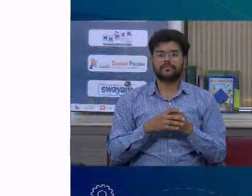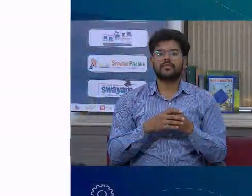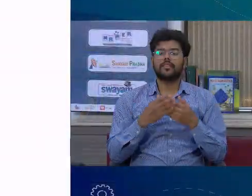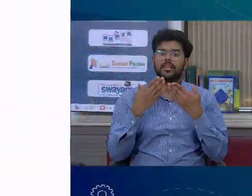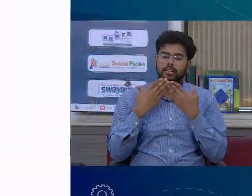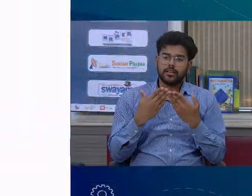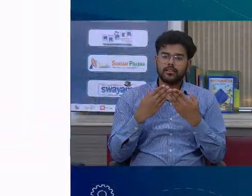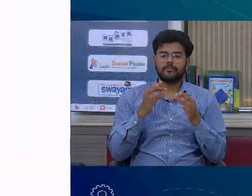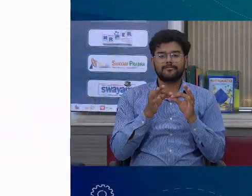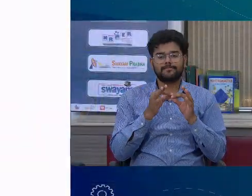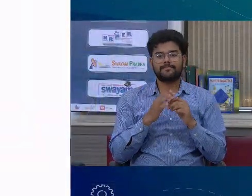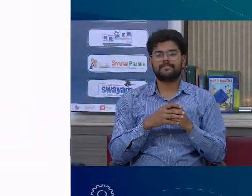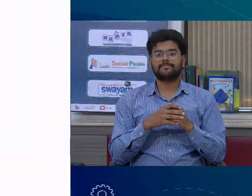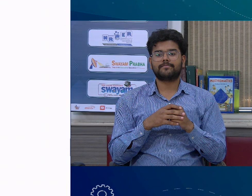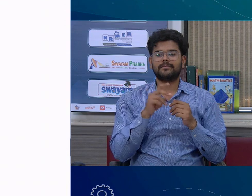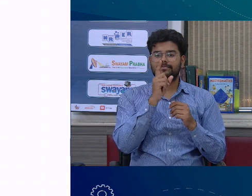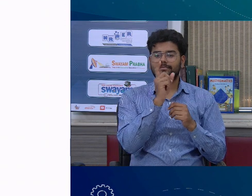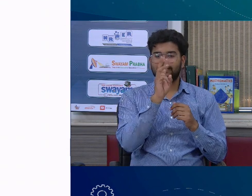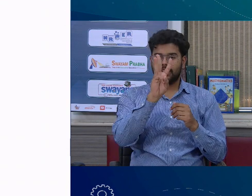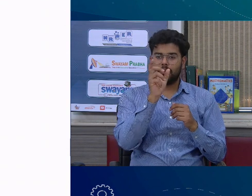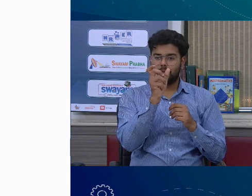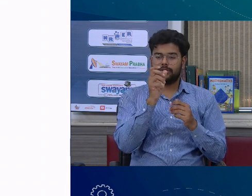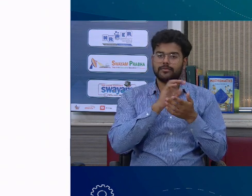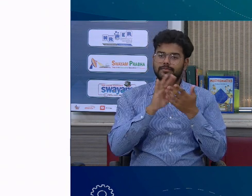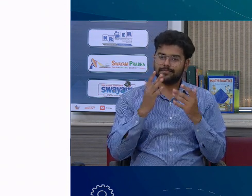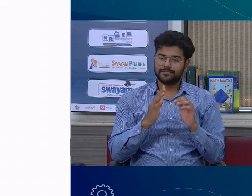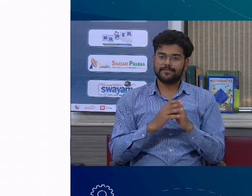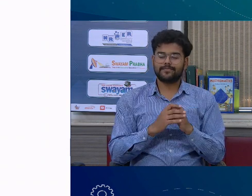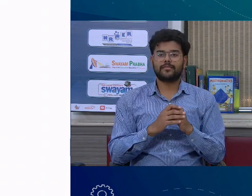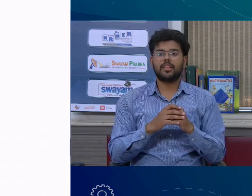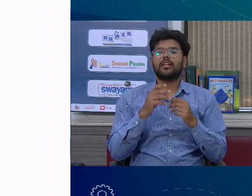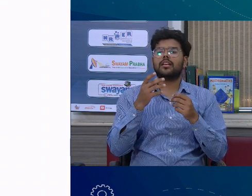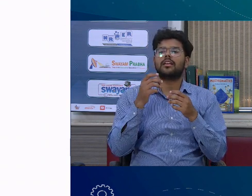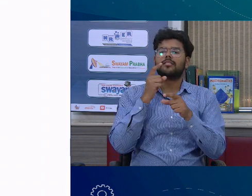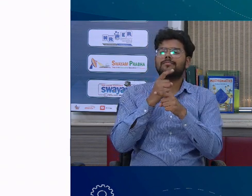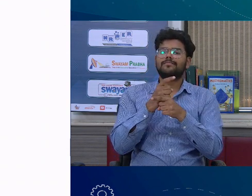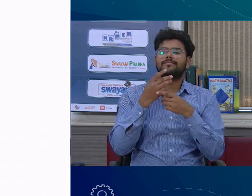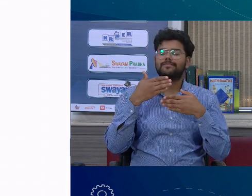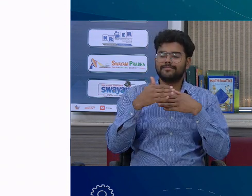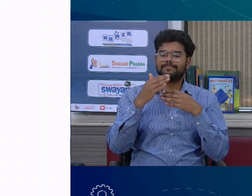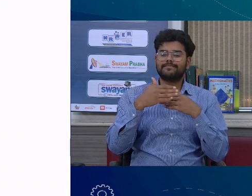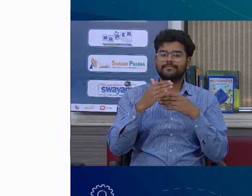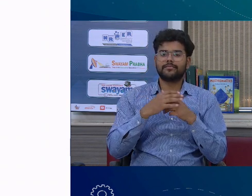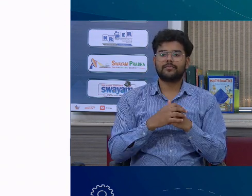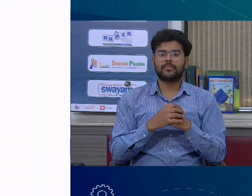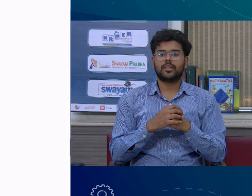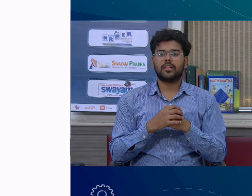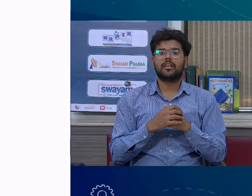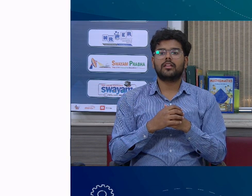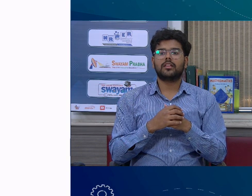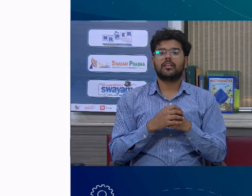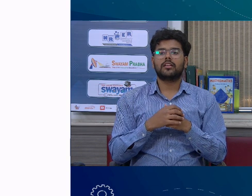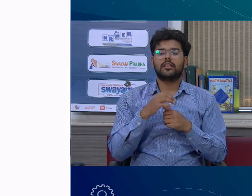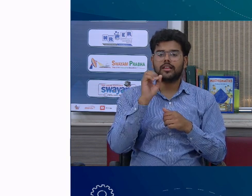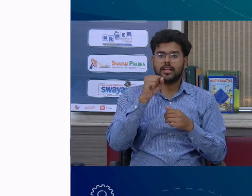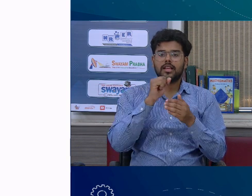Thank you, Dev, for interpreting these three words for us. Mrs. Mukherjee, let's move ahead. Can we move on to the